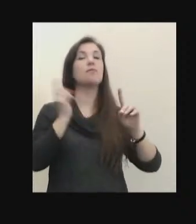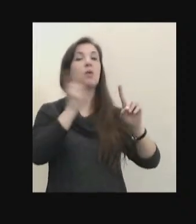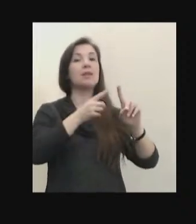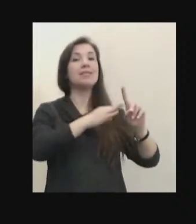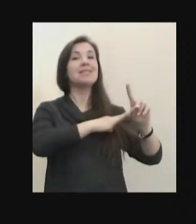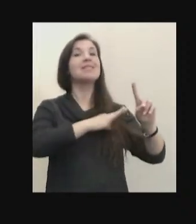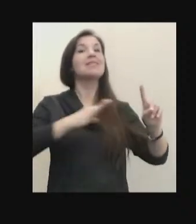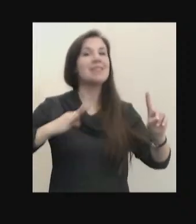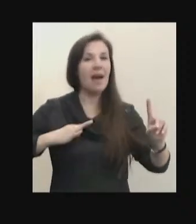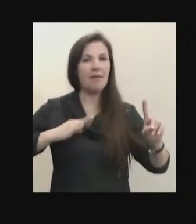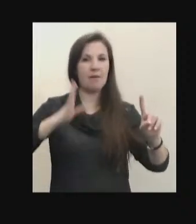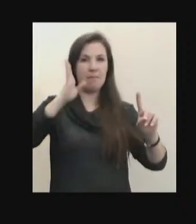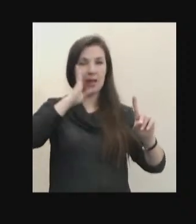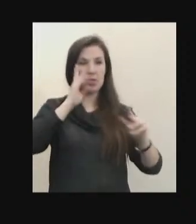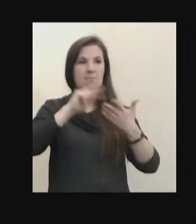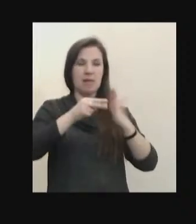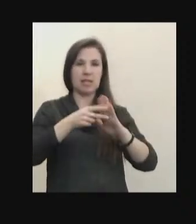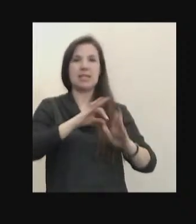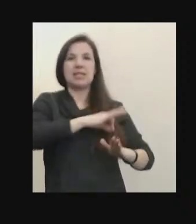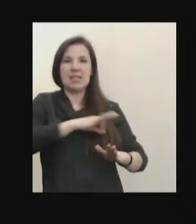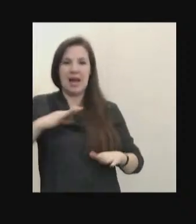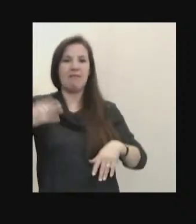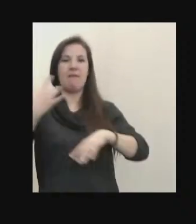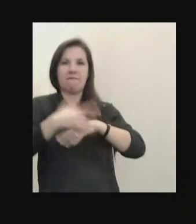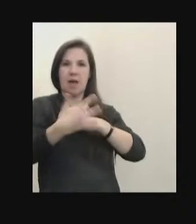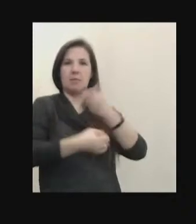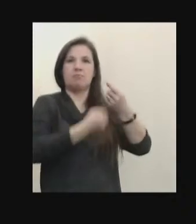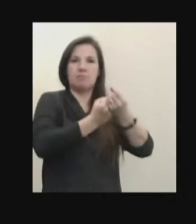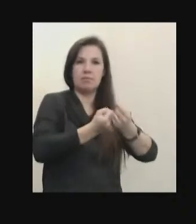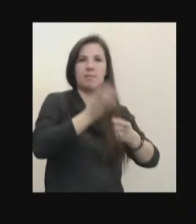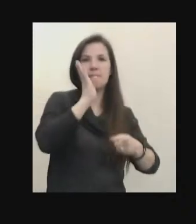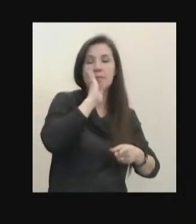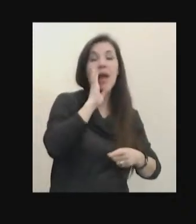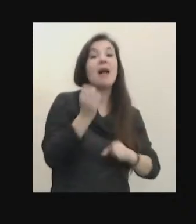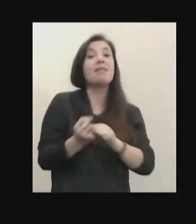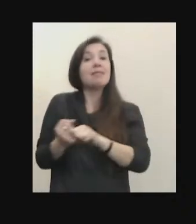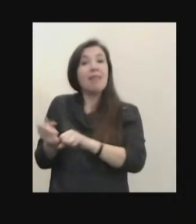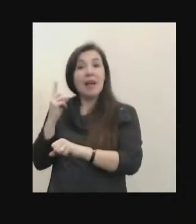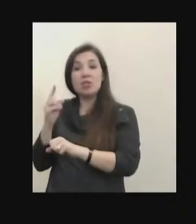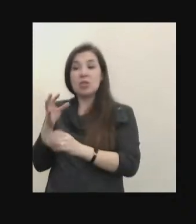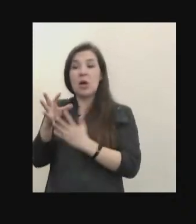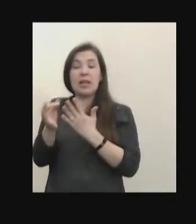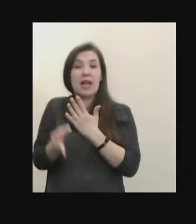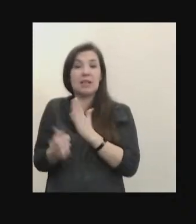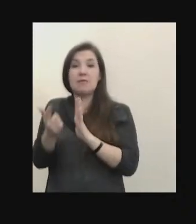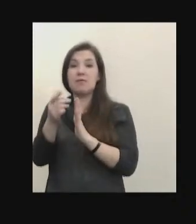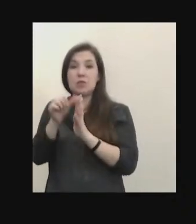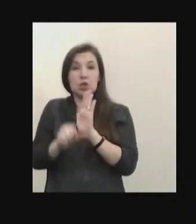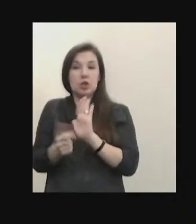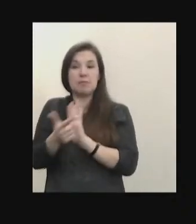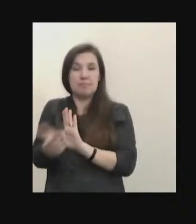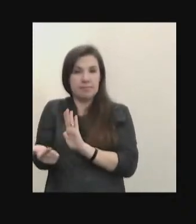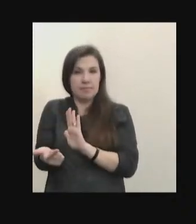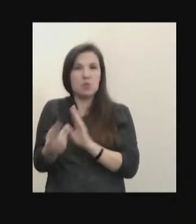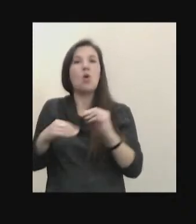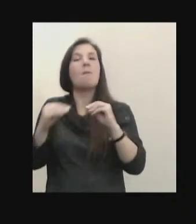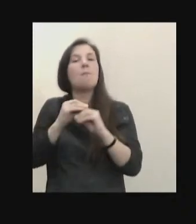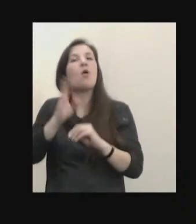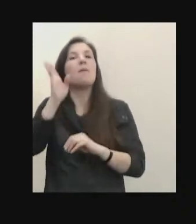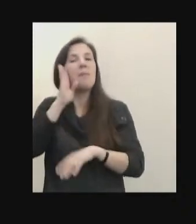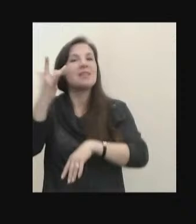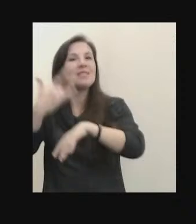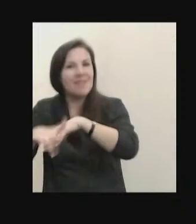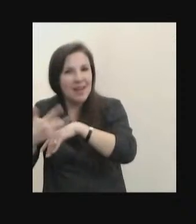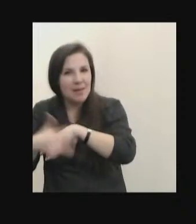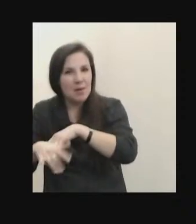remember, last year also there were elective surgeries that were banned. So there were more hospital beds available because elective surgeries